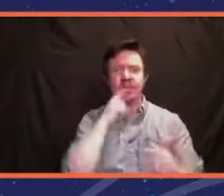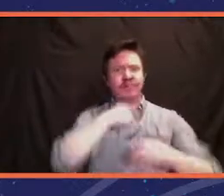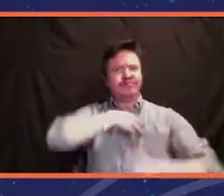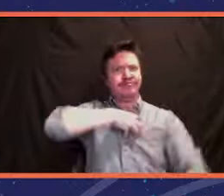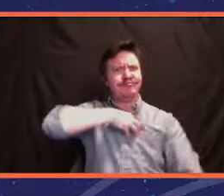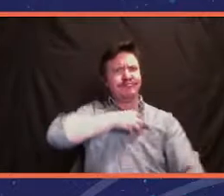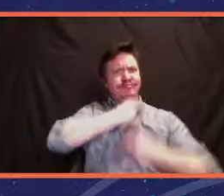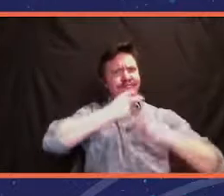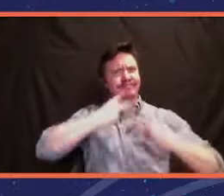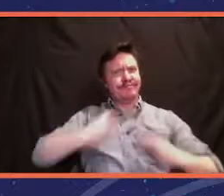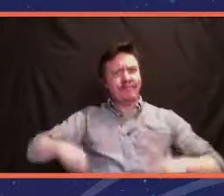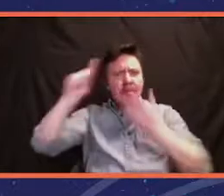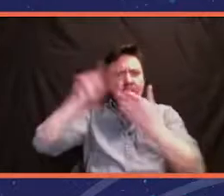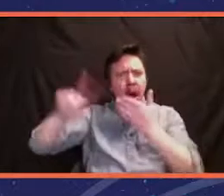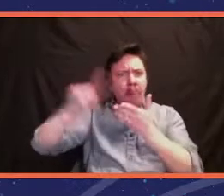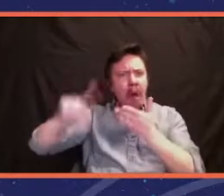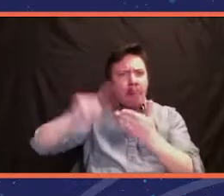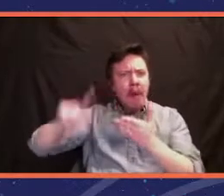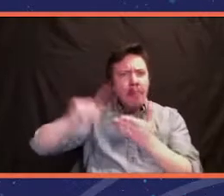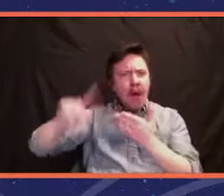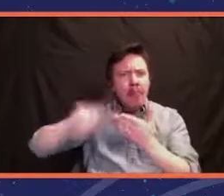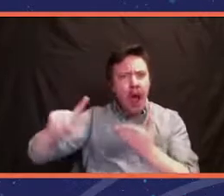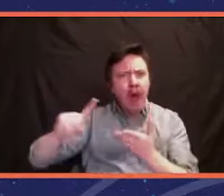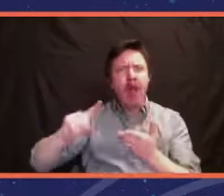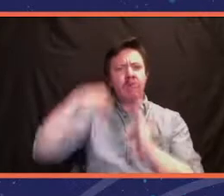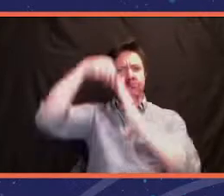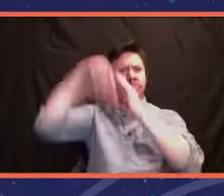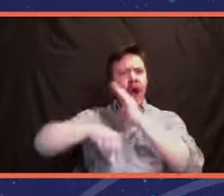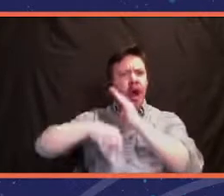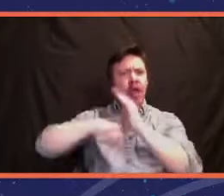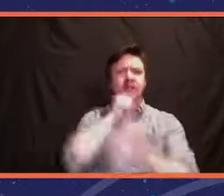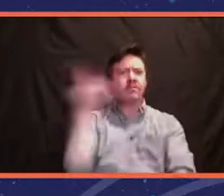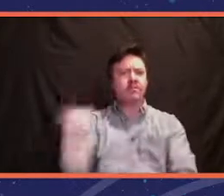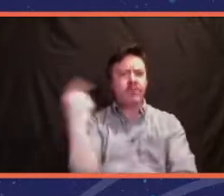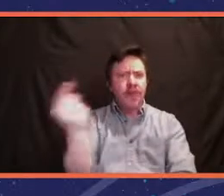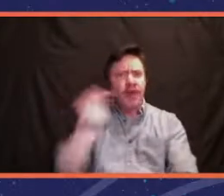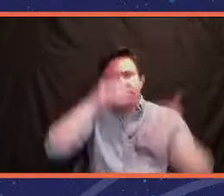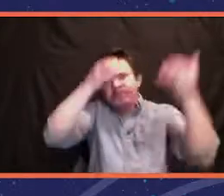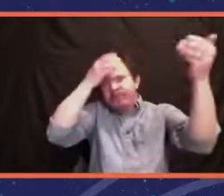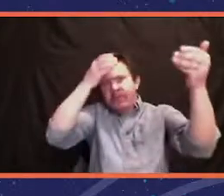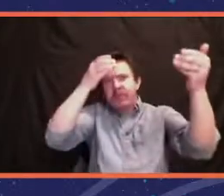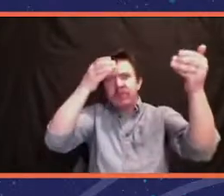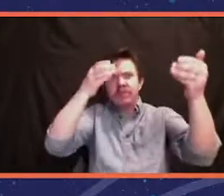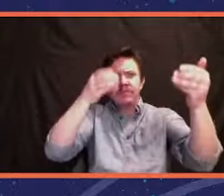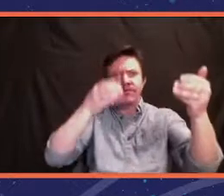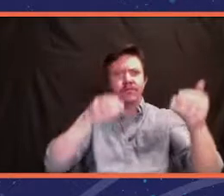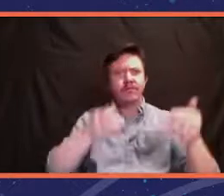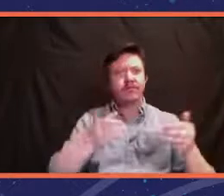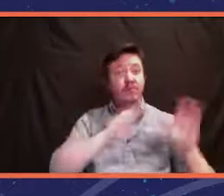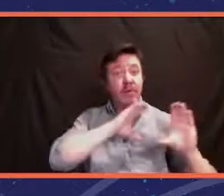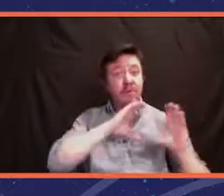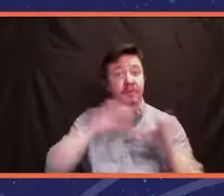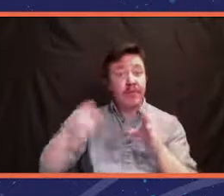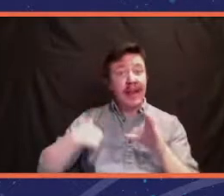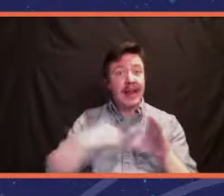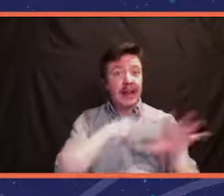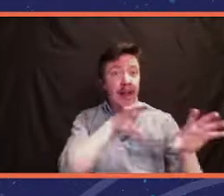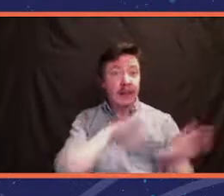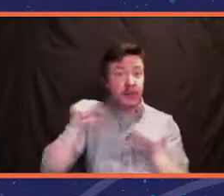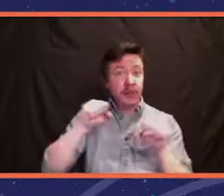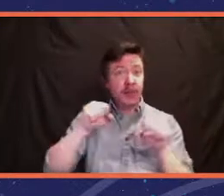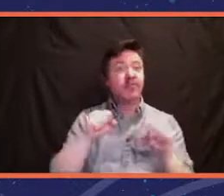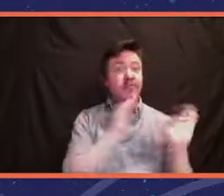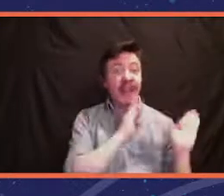research, not only the expert, like the classes that we got to take as part of this process,